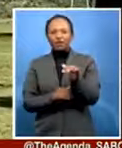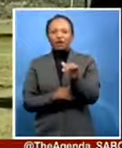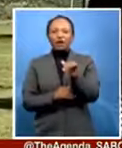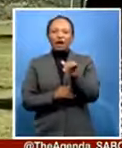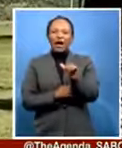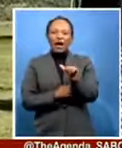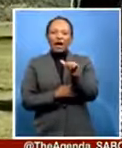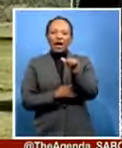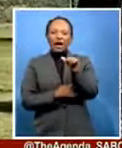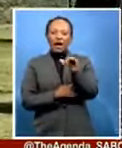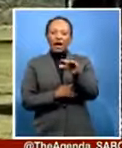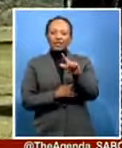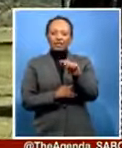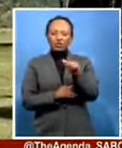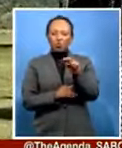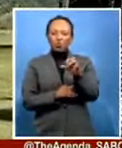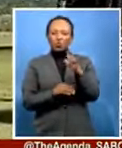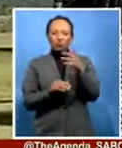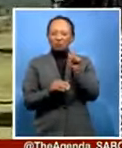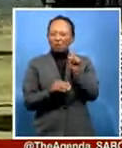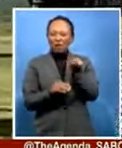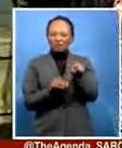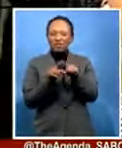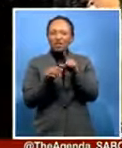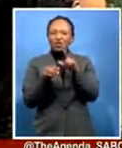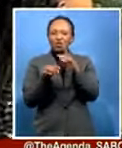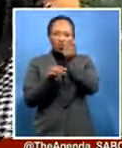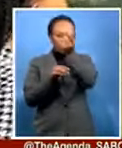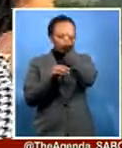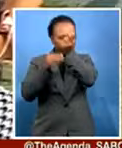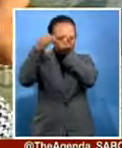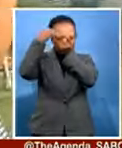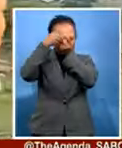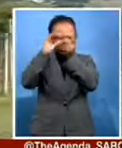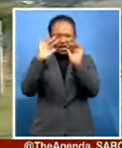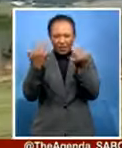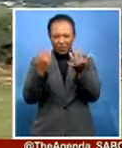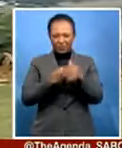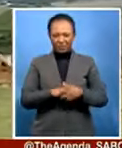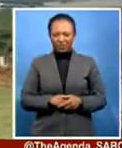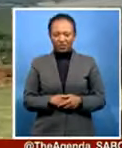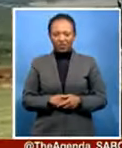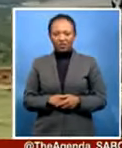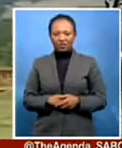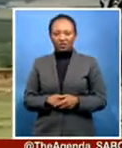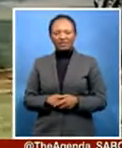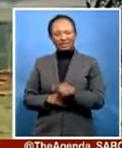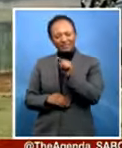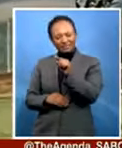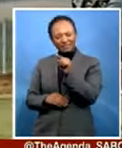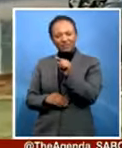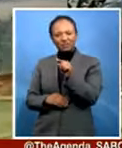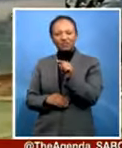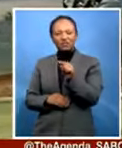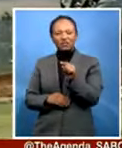against poaching? Okay, an isotope is a particular type of molecule, if you like. I'd